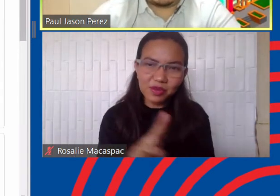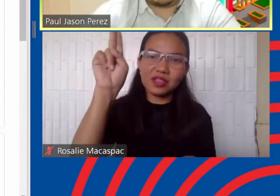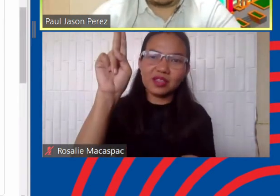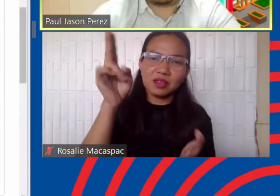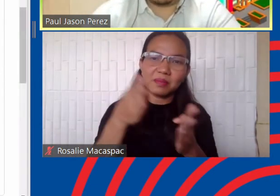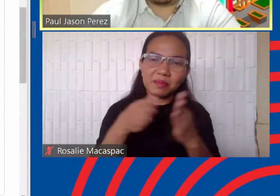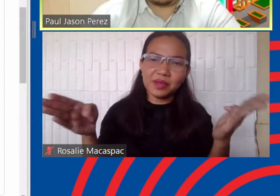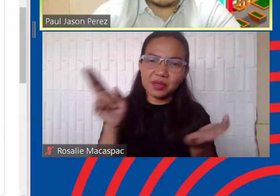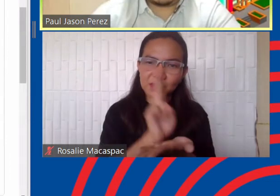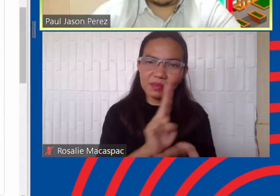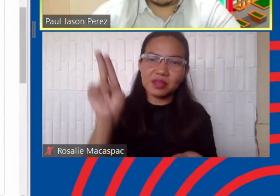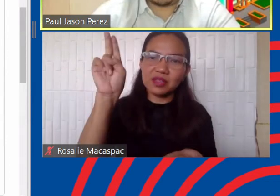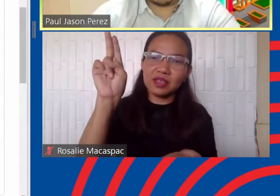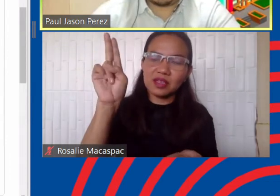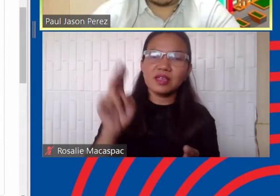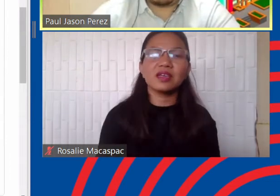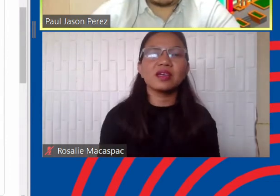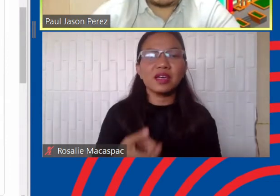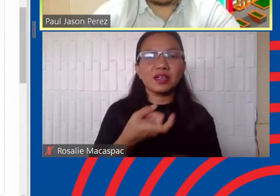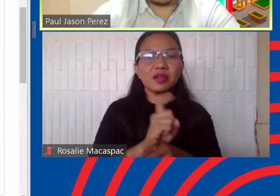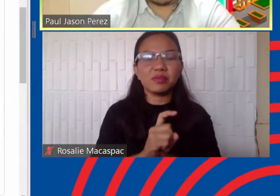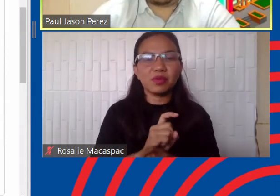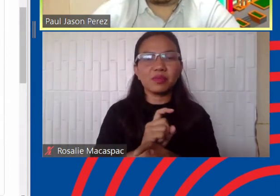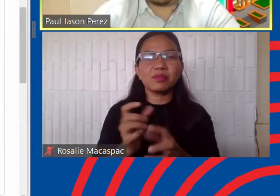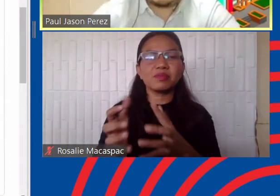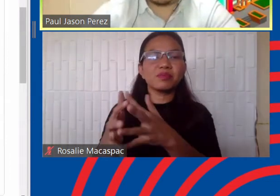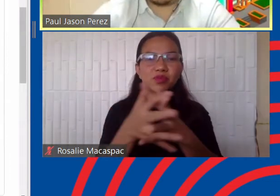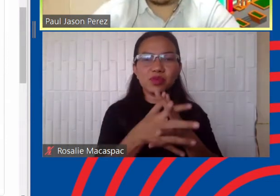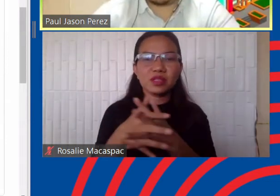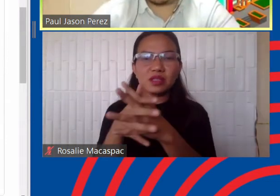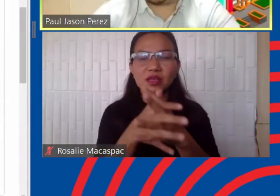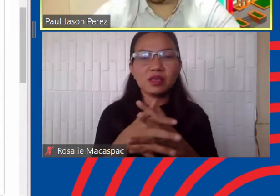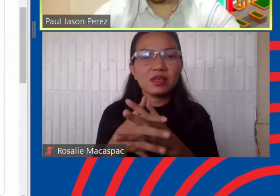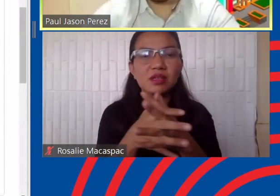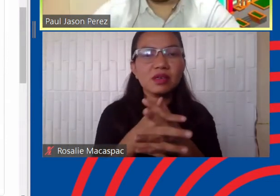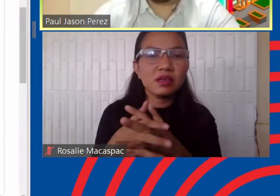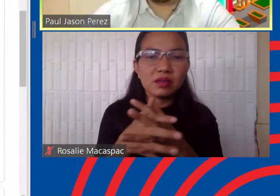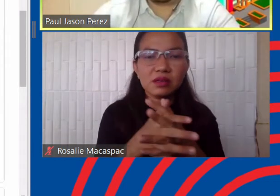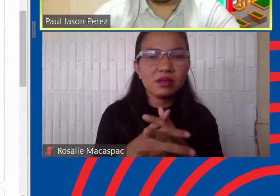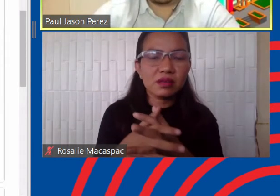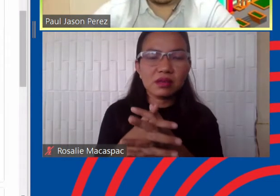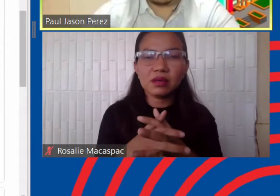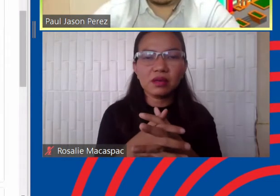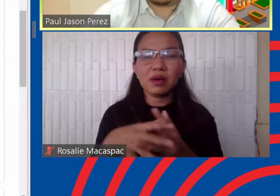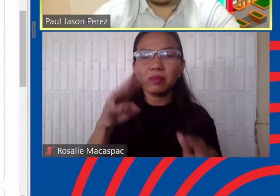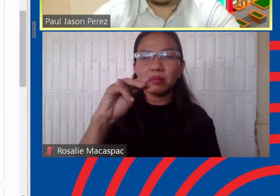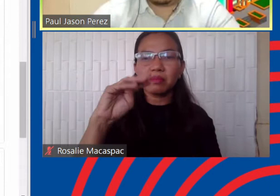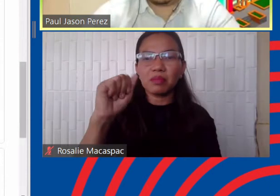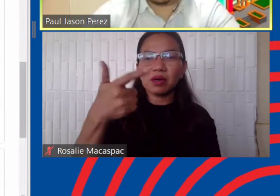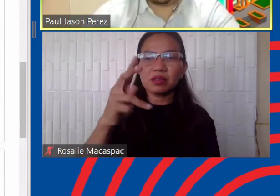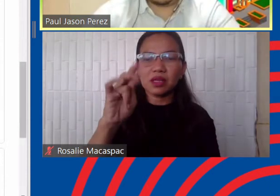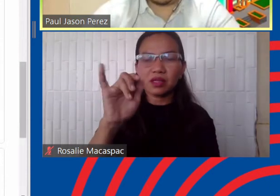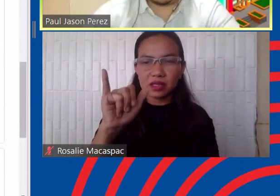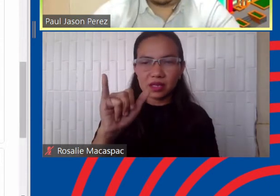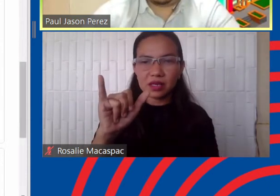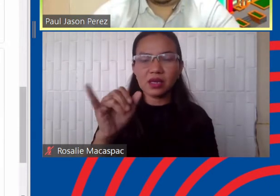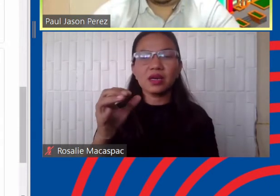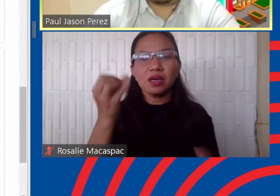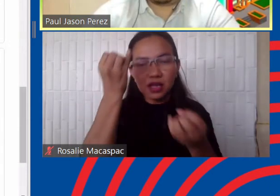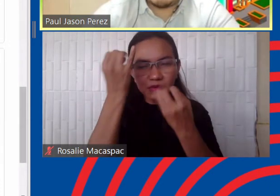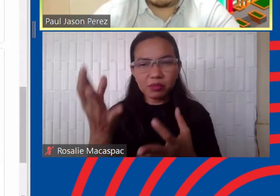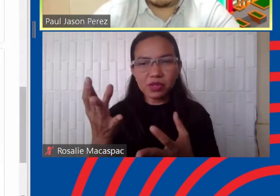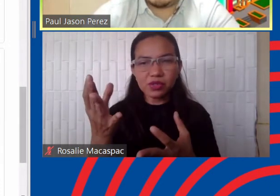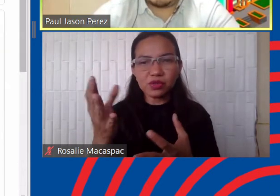then from the United States, there's the Magnetics Information Consortium. So these are all